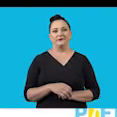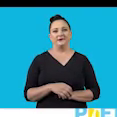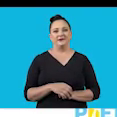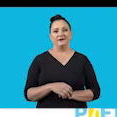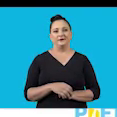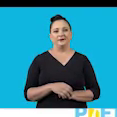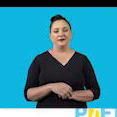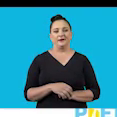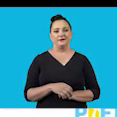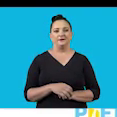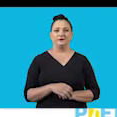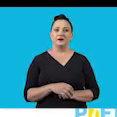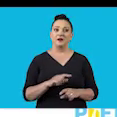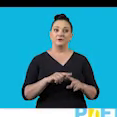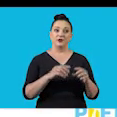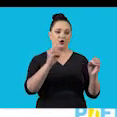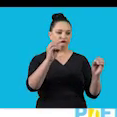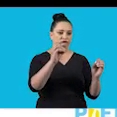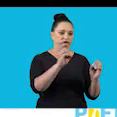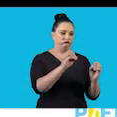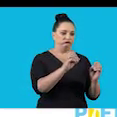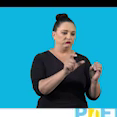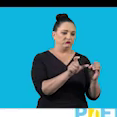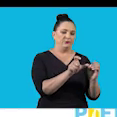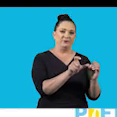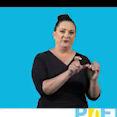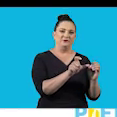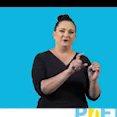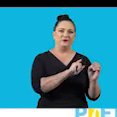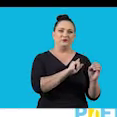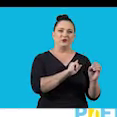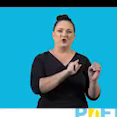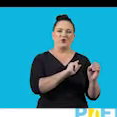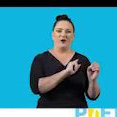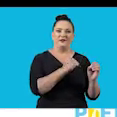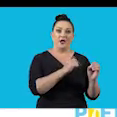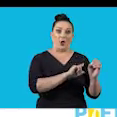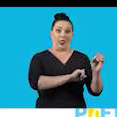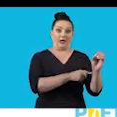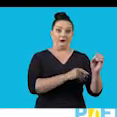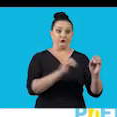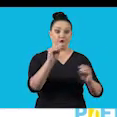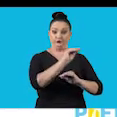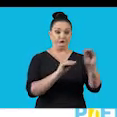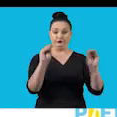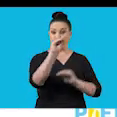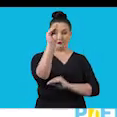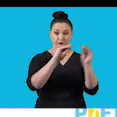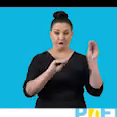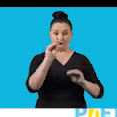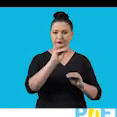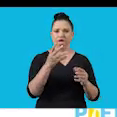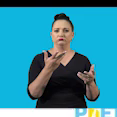So the particles are now approaching each other because they have lost the energy that enabled them to move around so